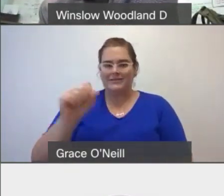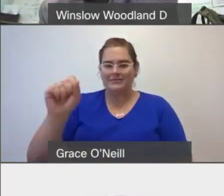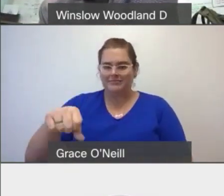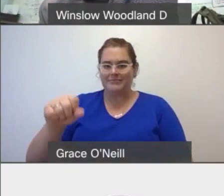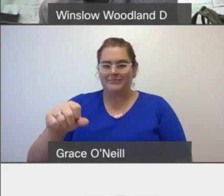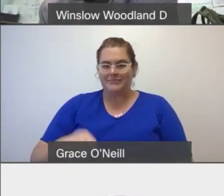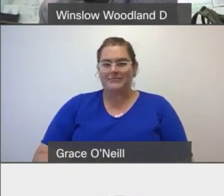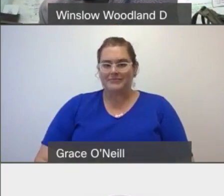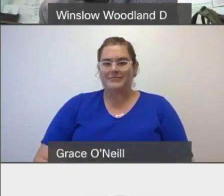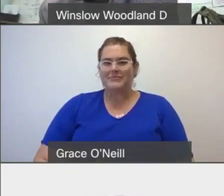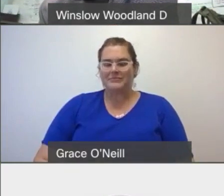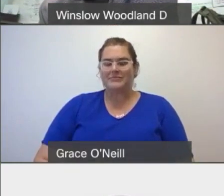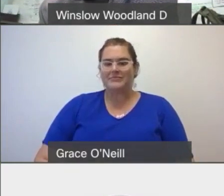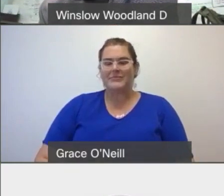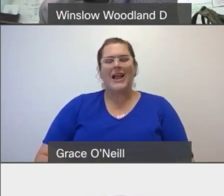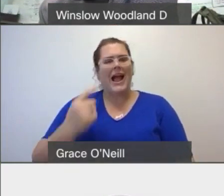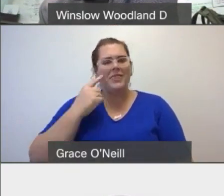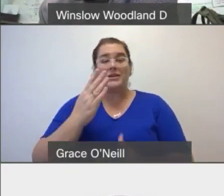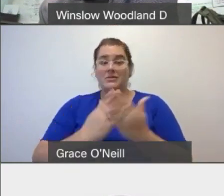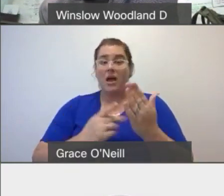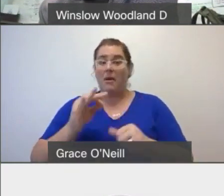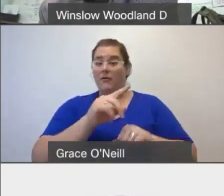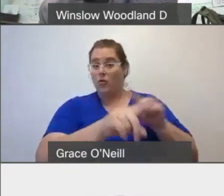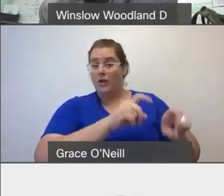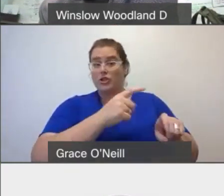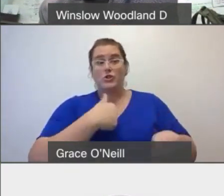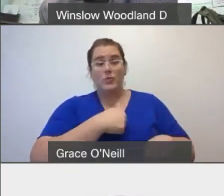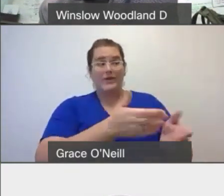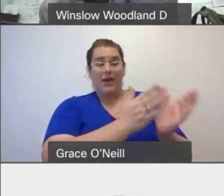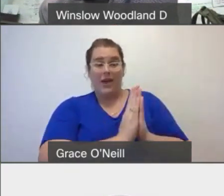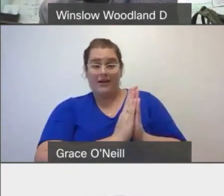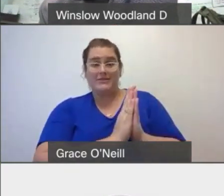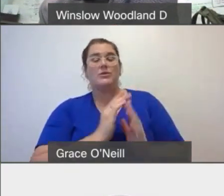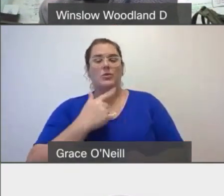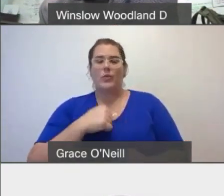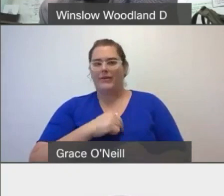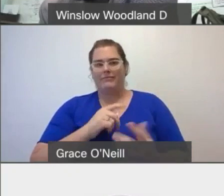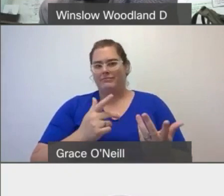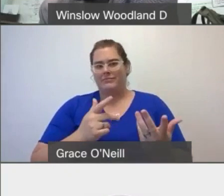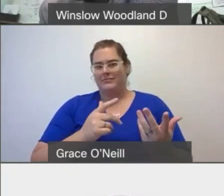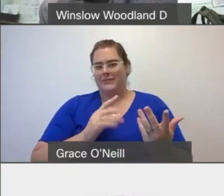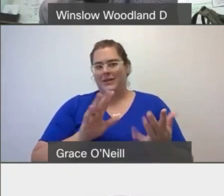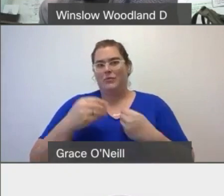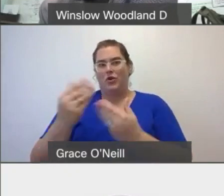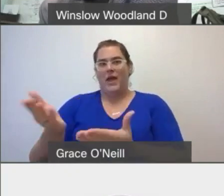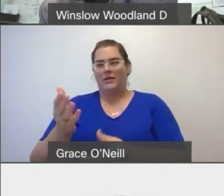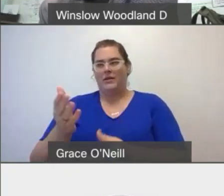I think that some of these questions have been posed, and we've provided the responses that we have